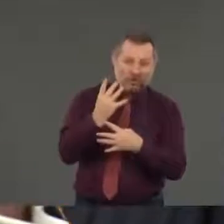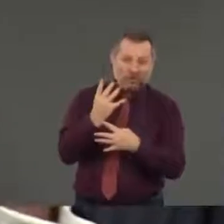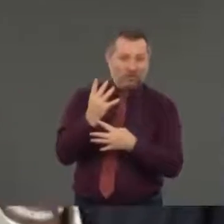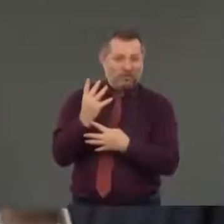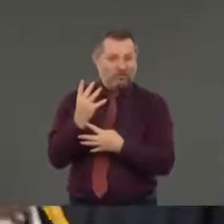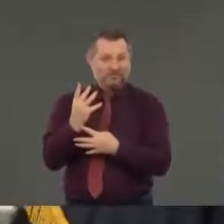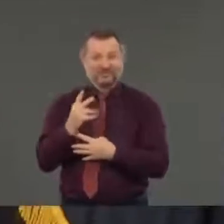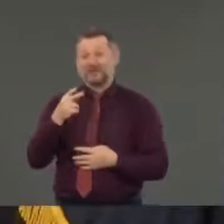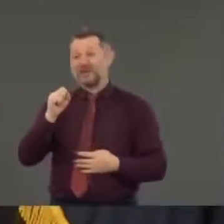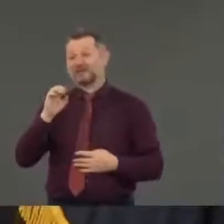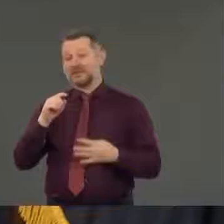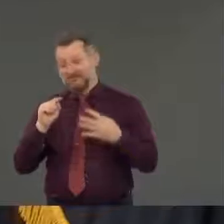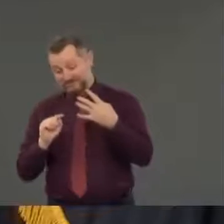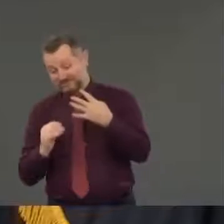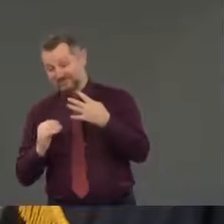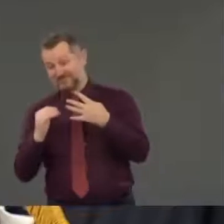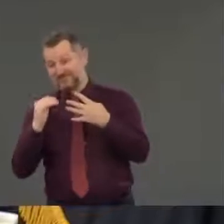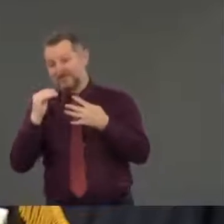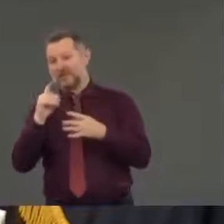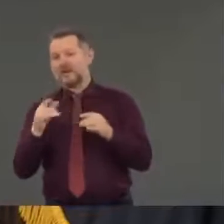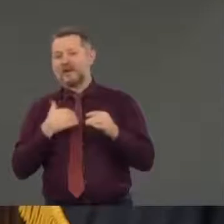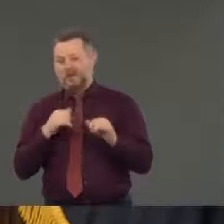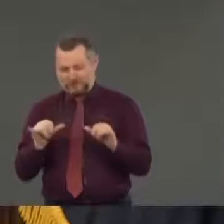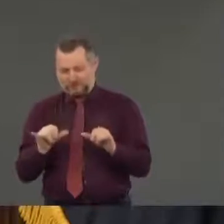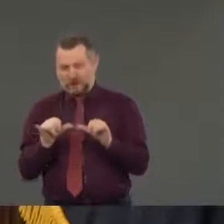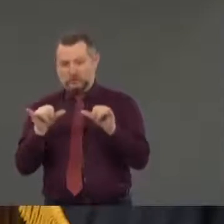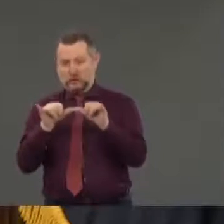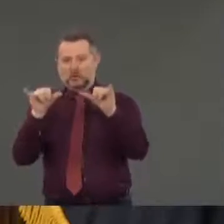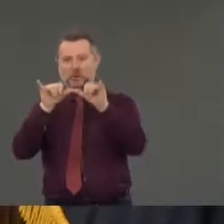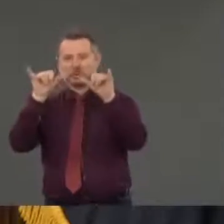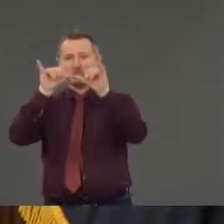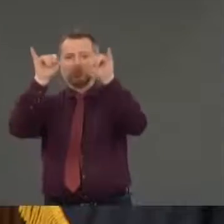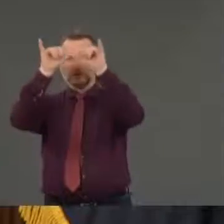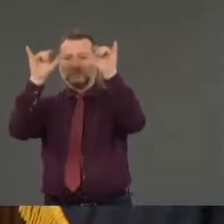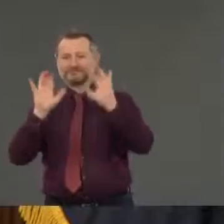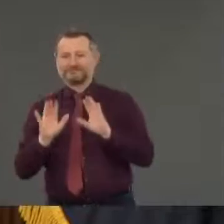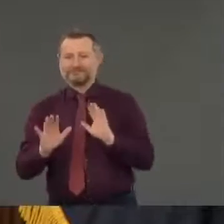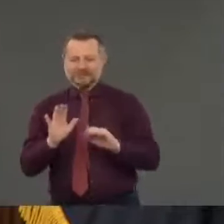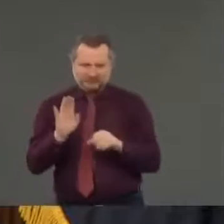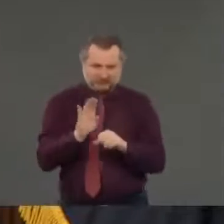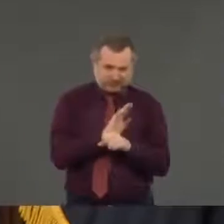phases measure the essential nature of the business and the risk of the